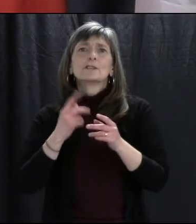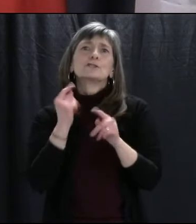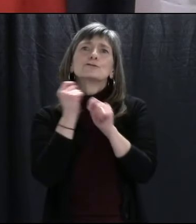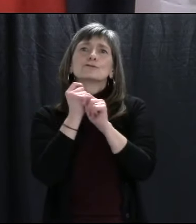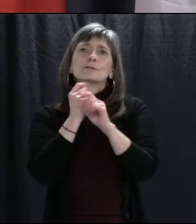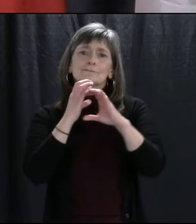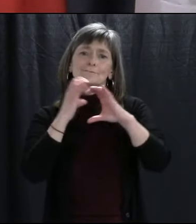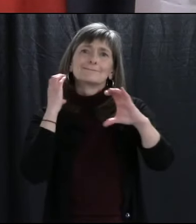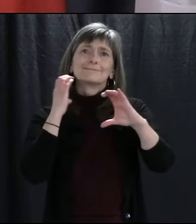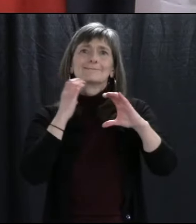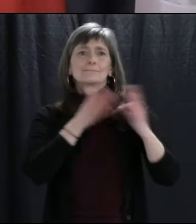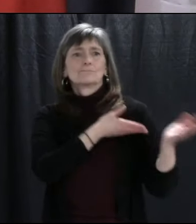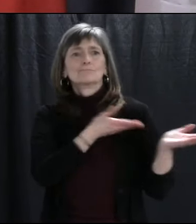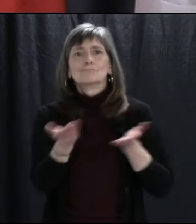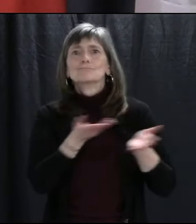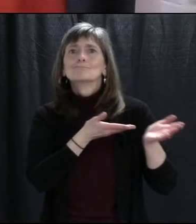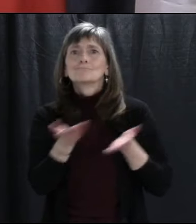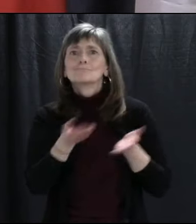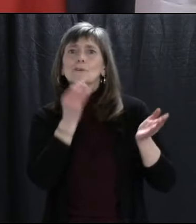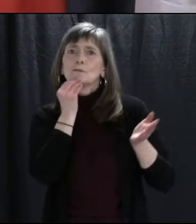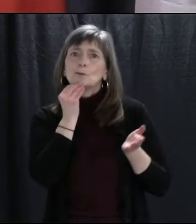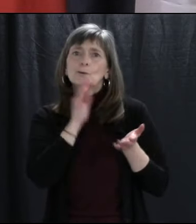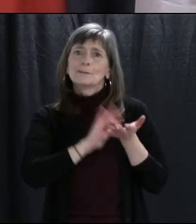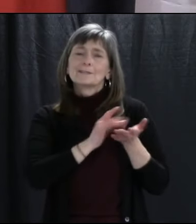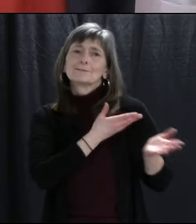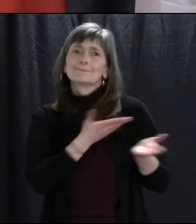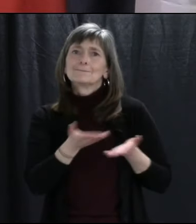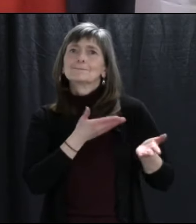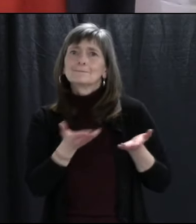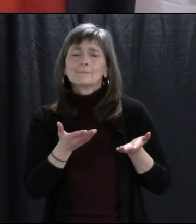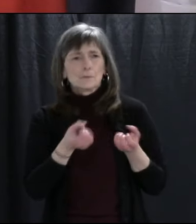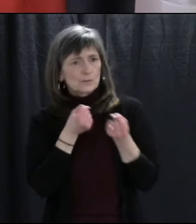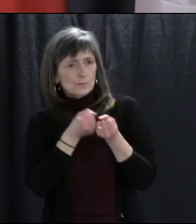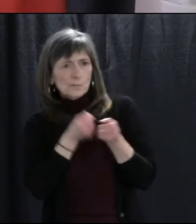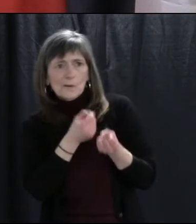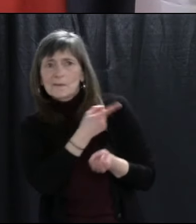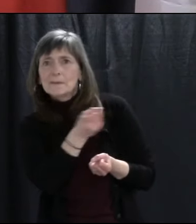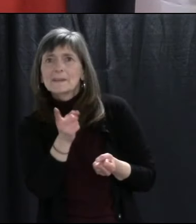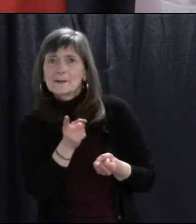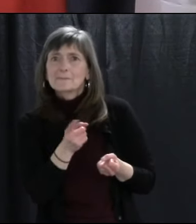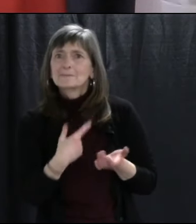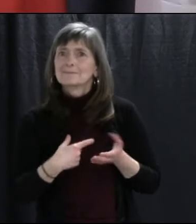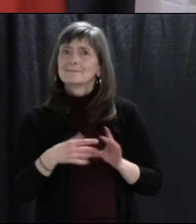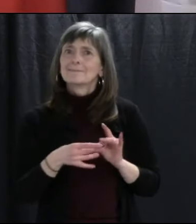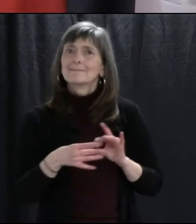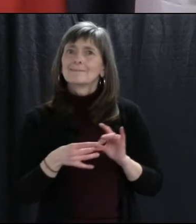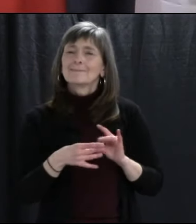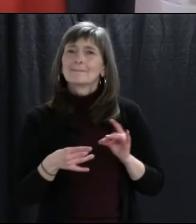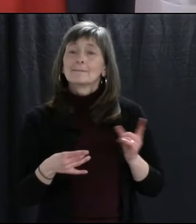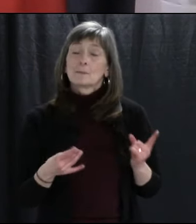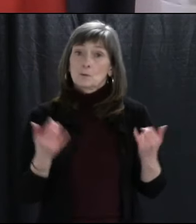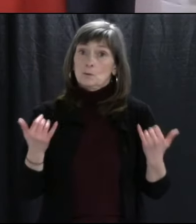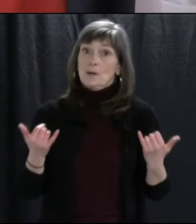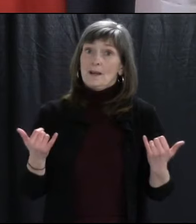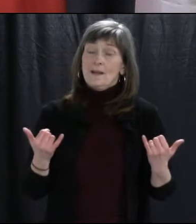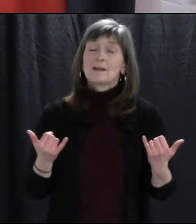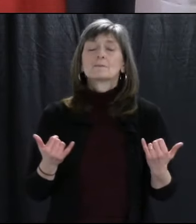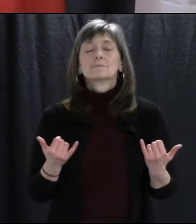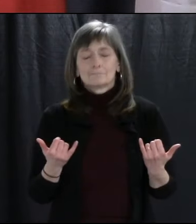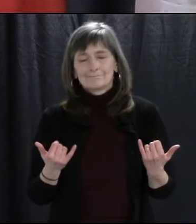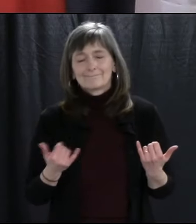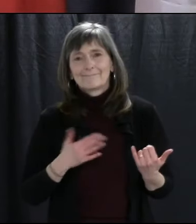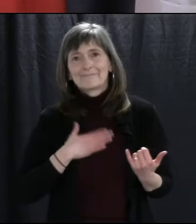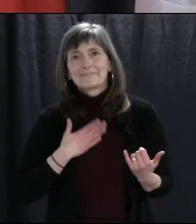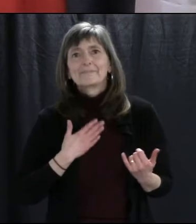essential services for people in Newfoundland and Labrador. So today, we're happy to be able to report that Marine Atlantic